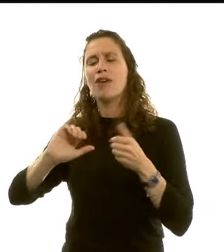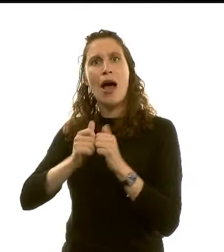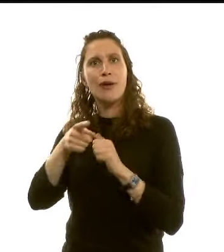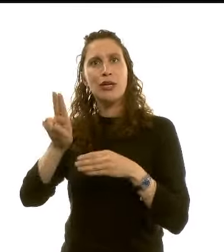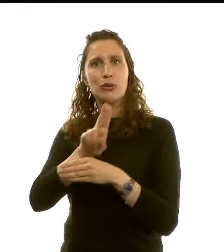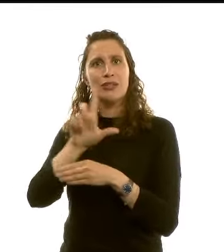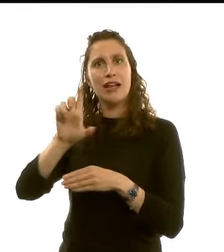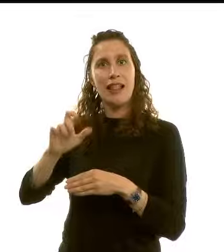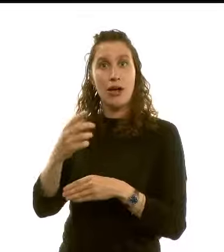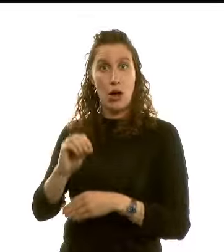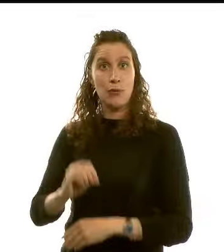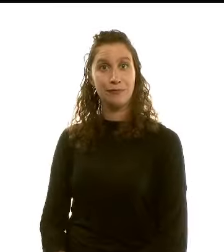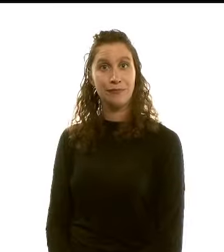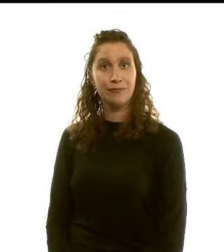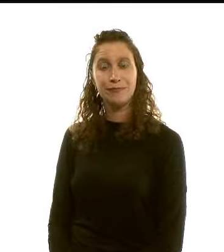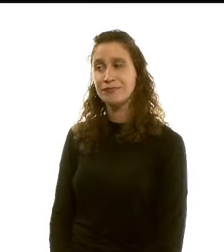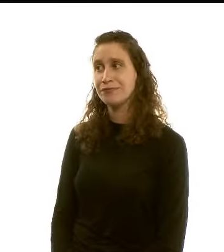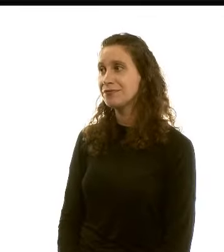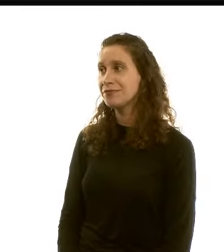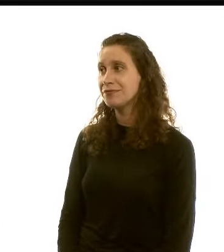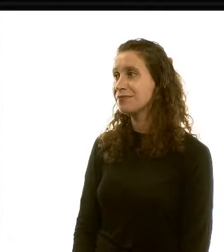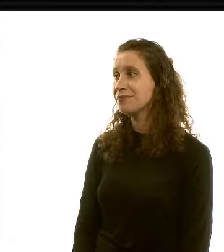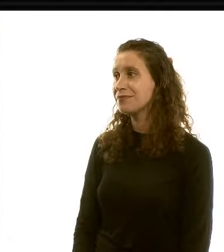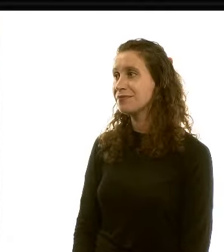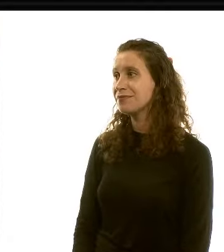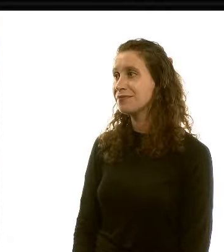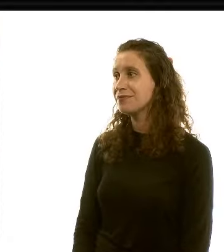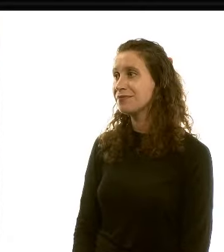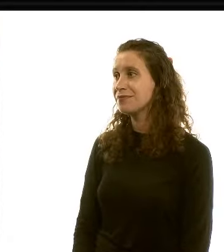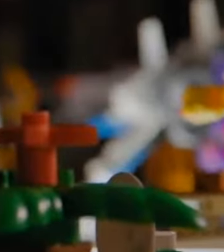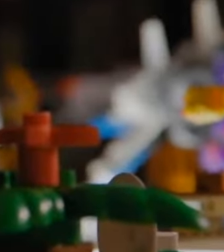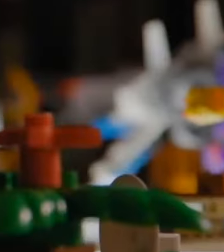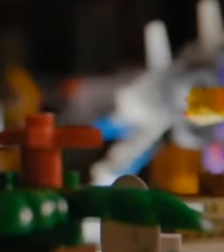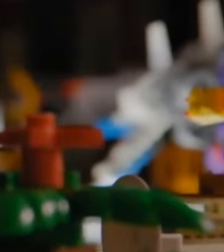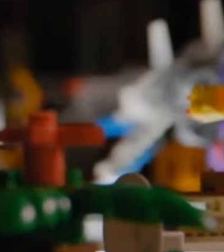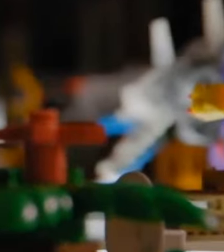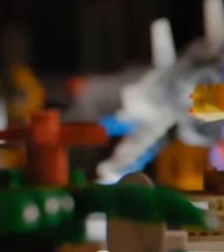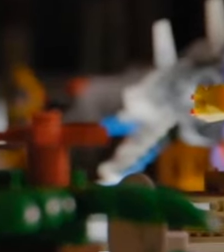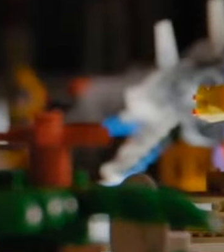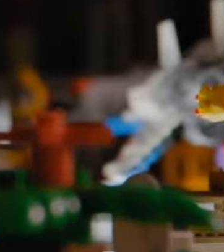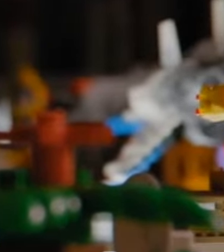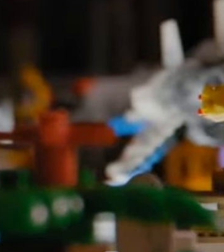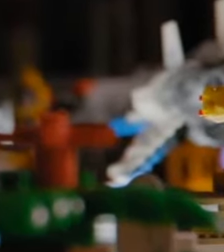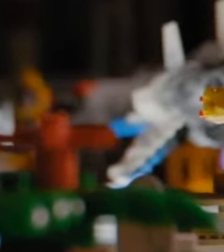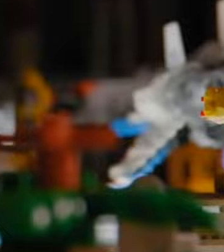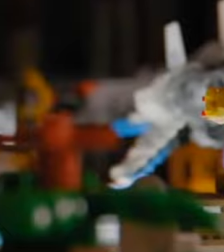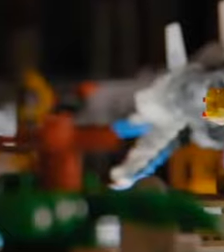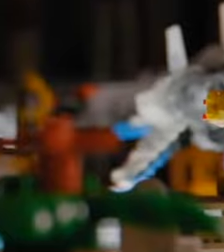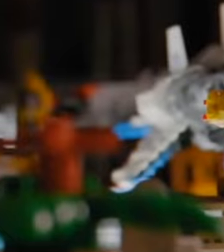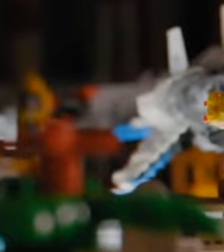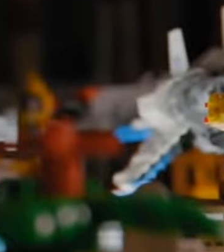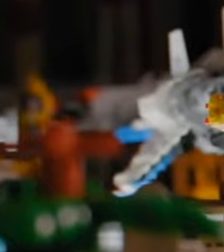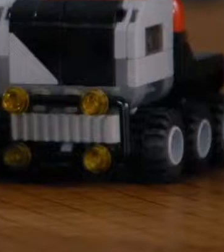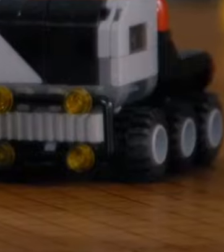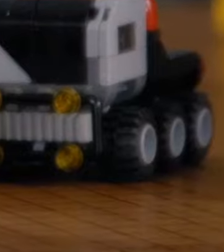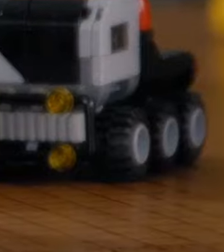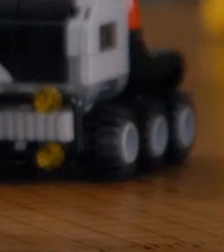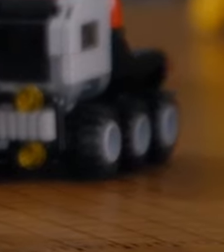adventures. As a kid, we would huddle around a piece of paper and would argue about how to